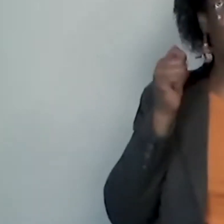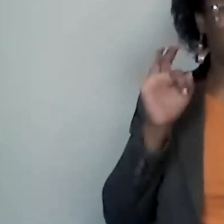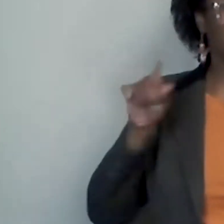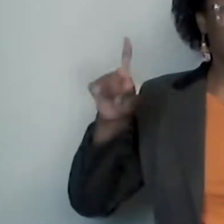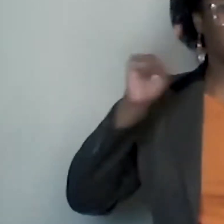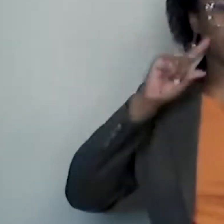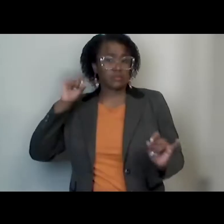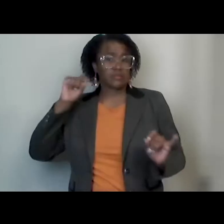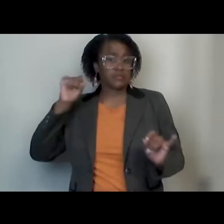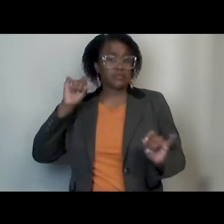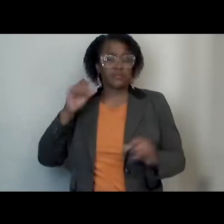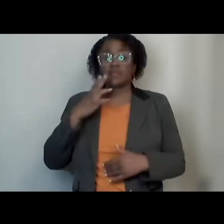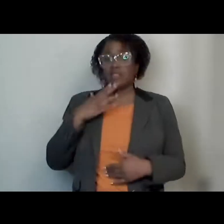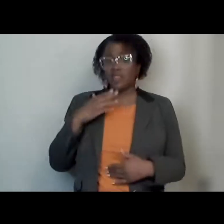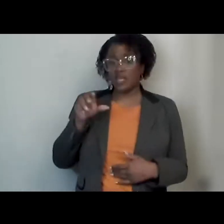Thank you, Simone.